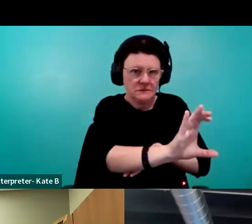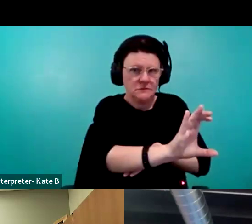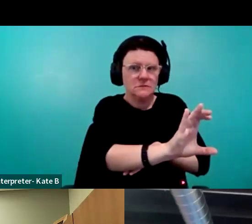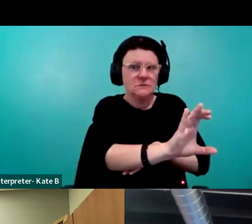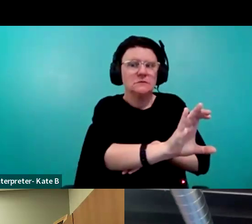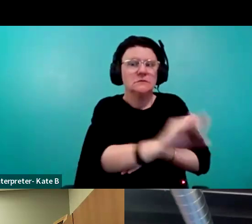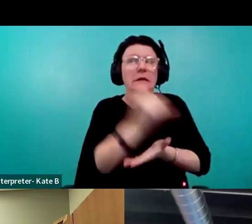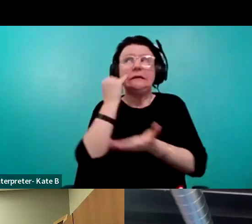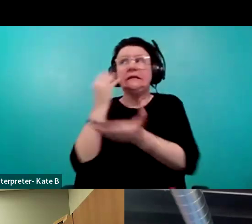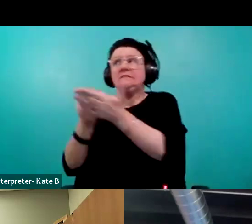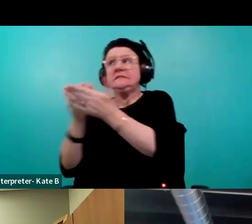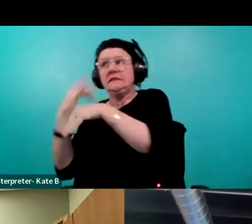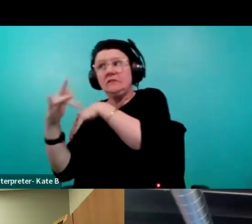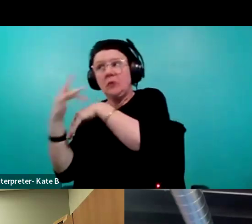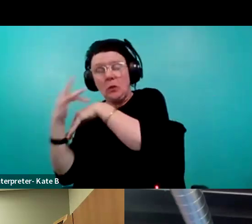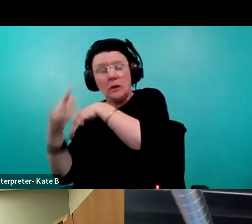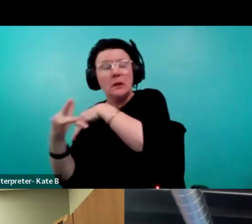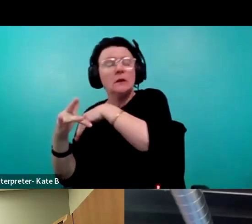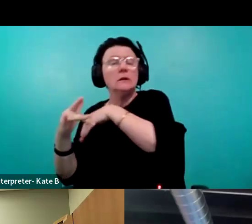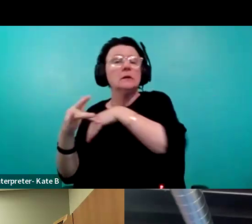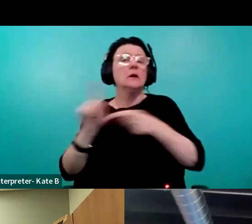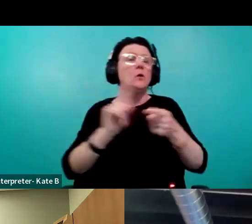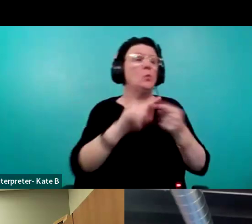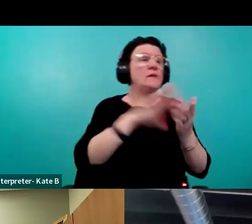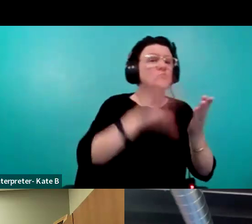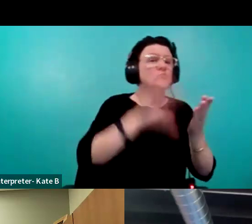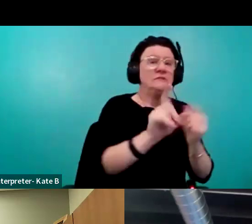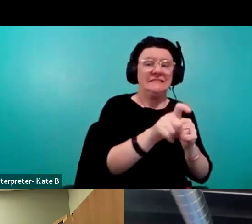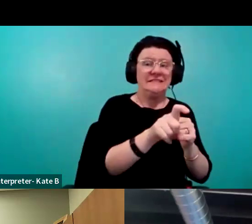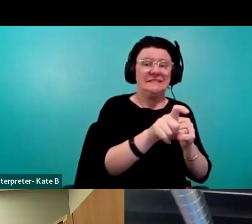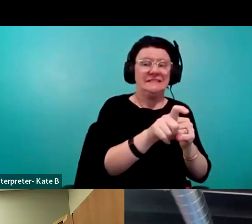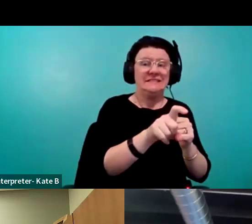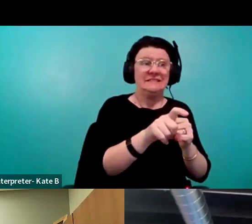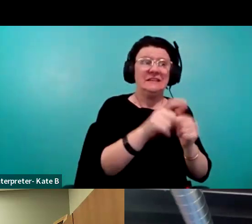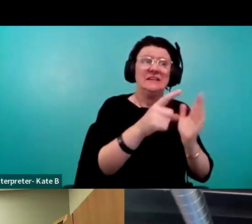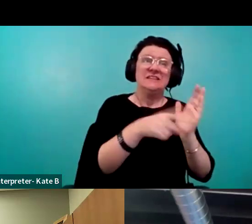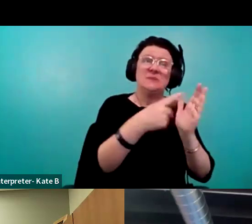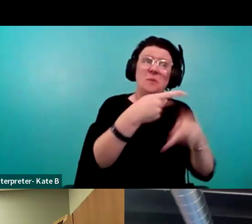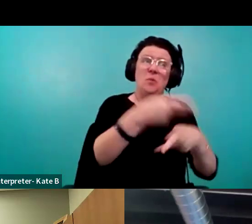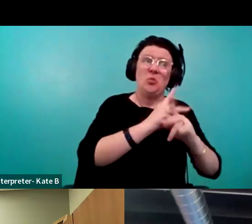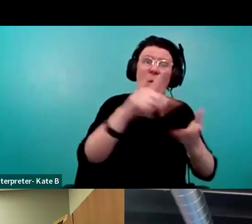there's funding available. When they're done, they don't always have the means to pay it back,